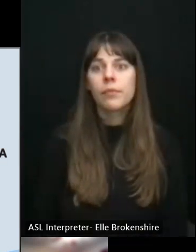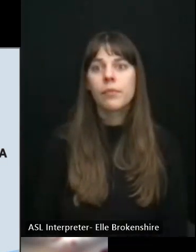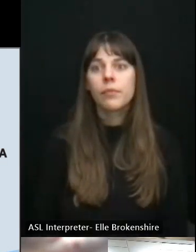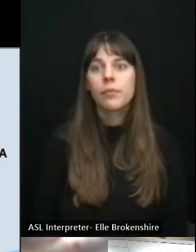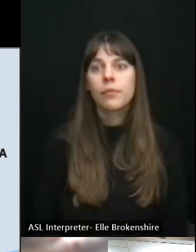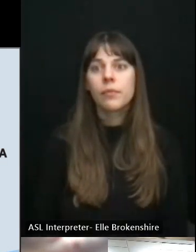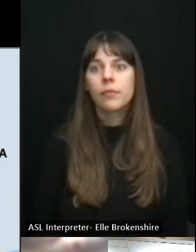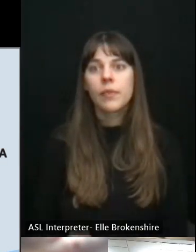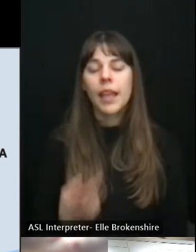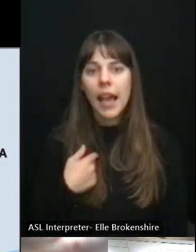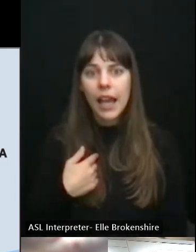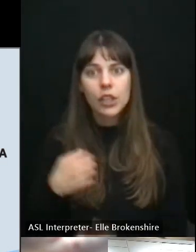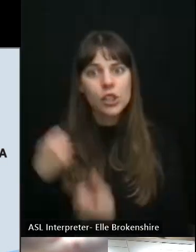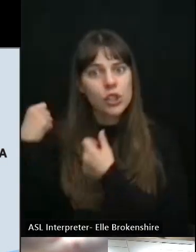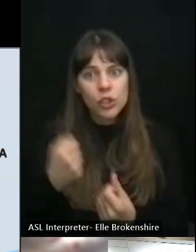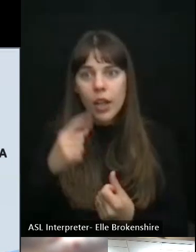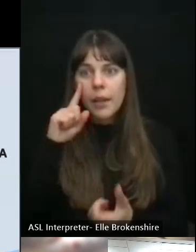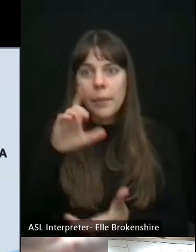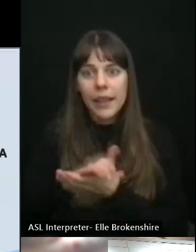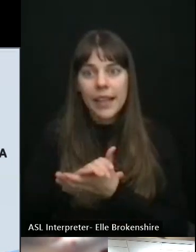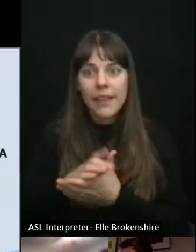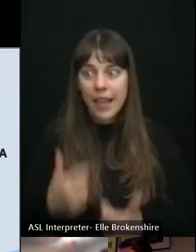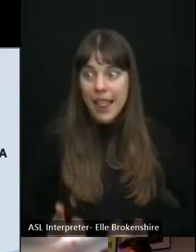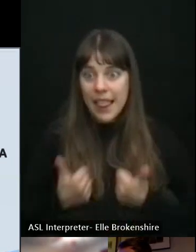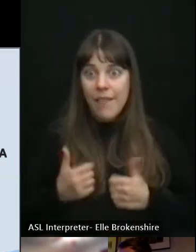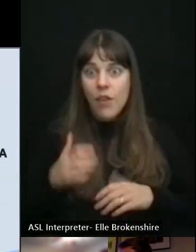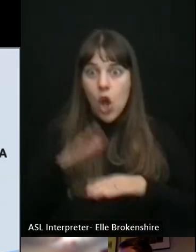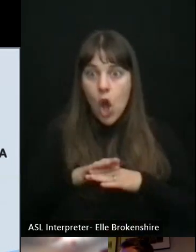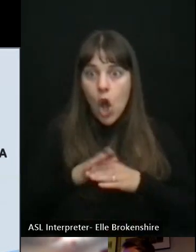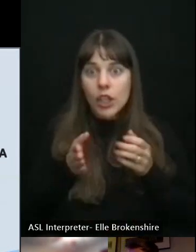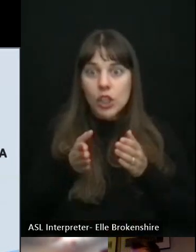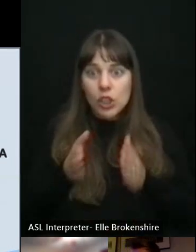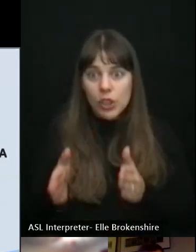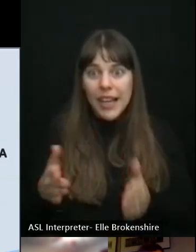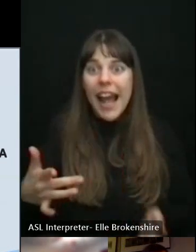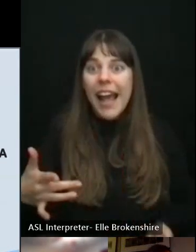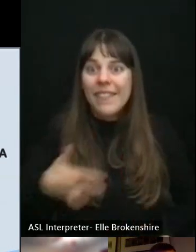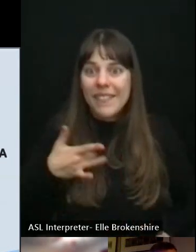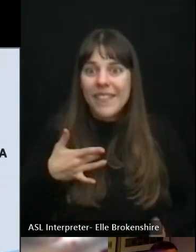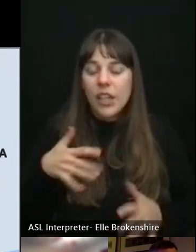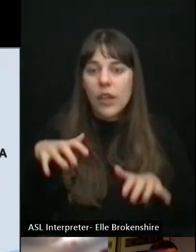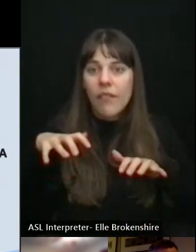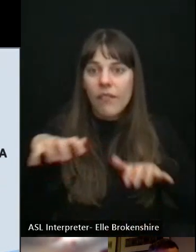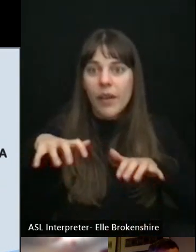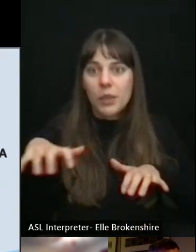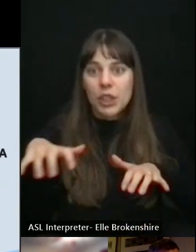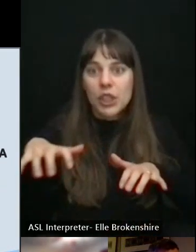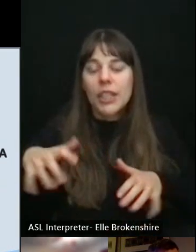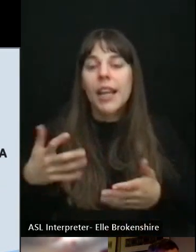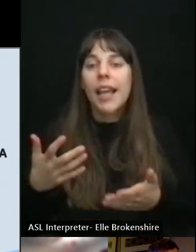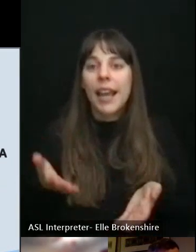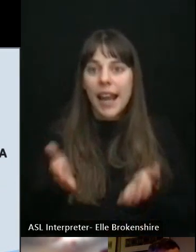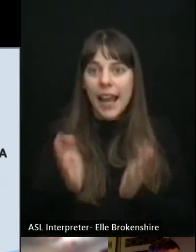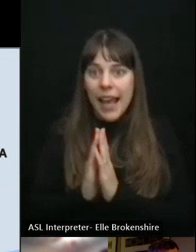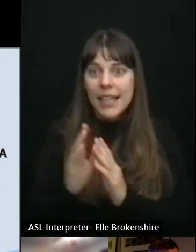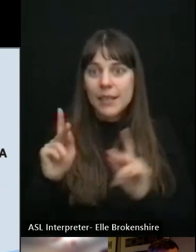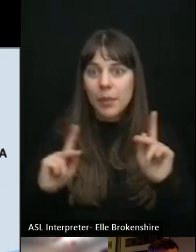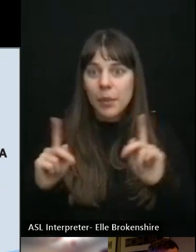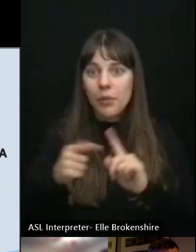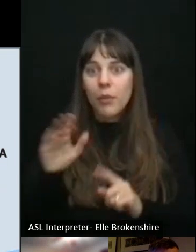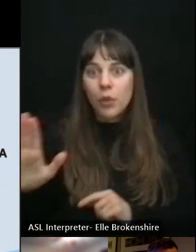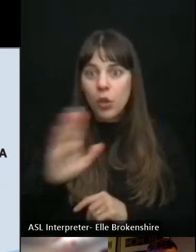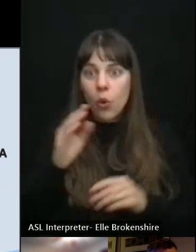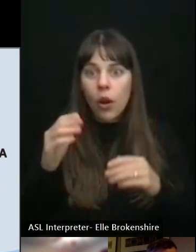I firmly believe by living on this street and feeling the vibration and asking people from your marketing department, have you ever